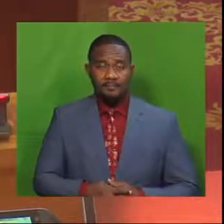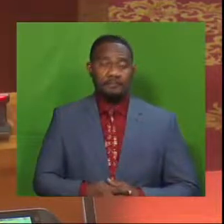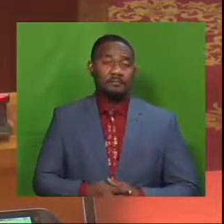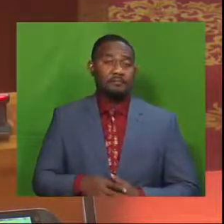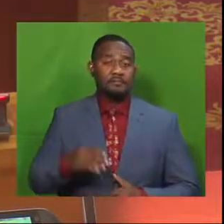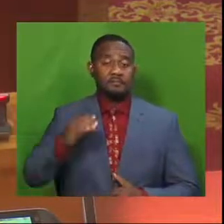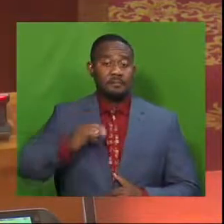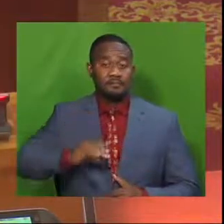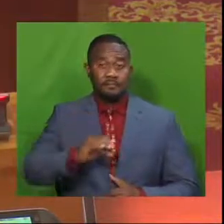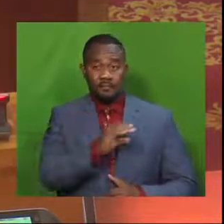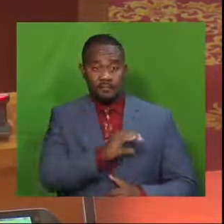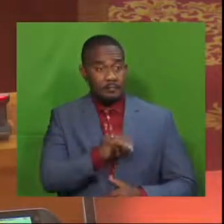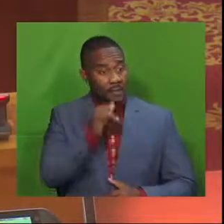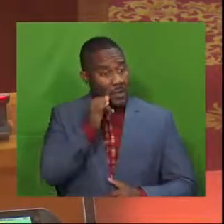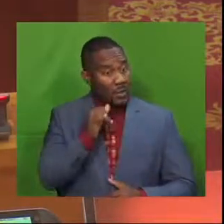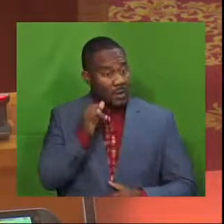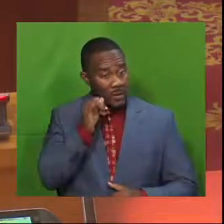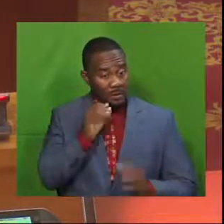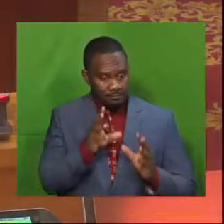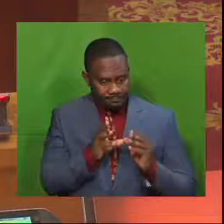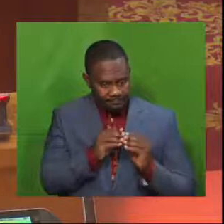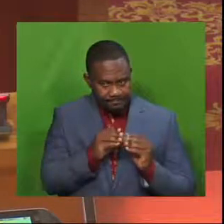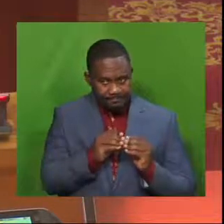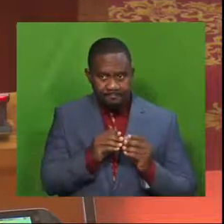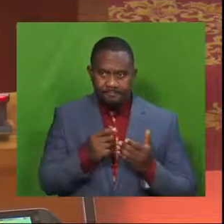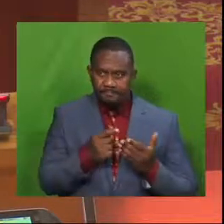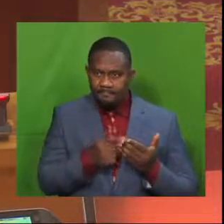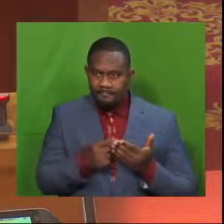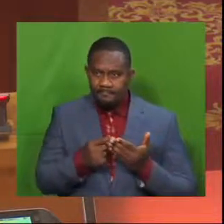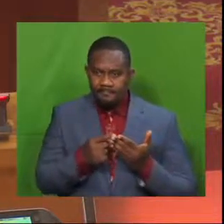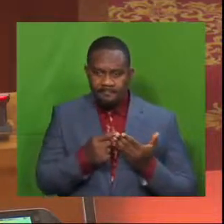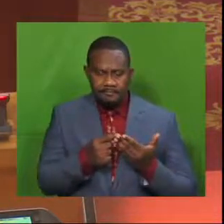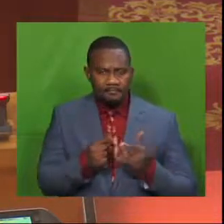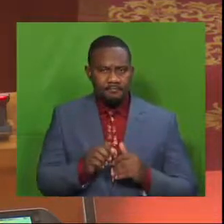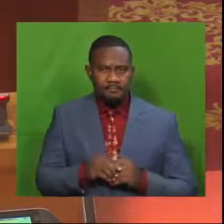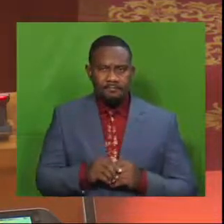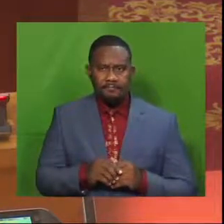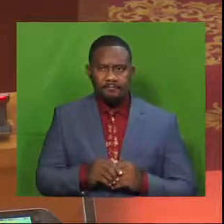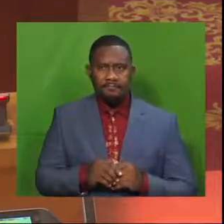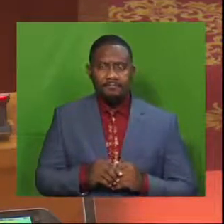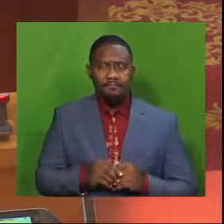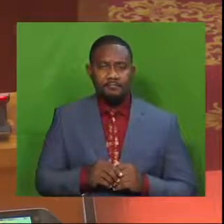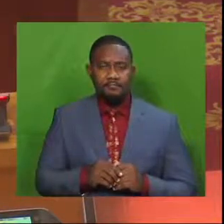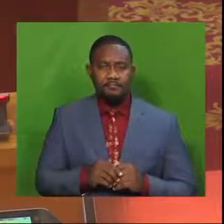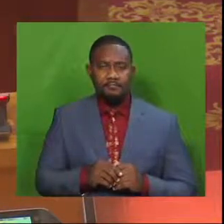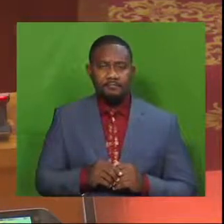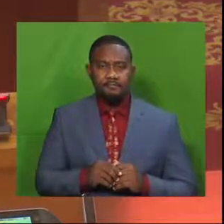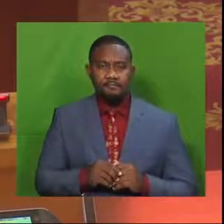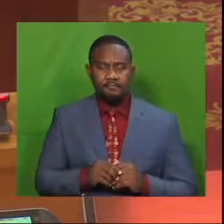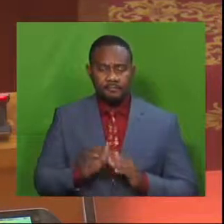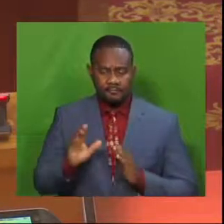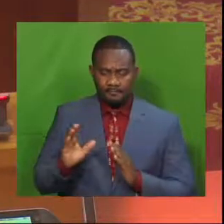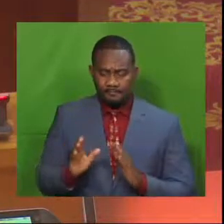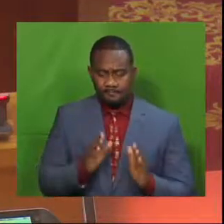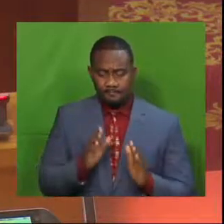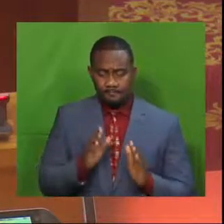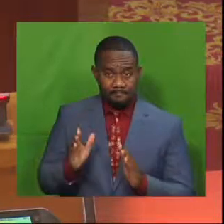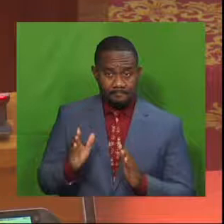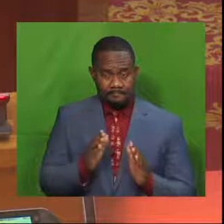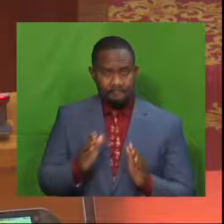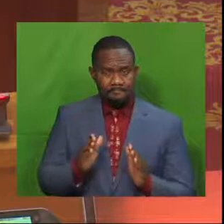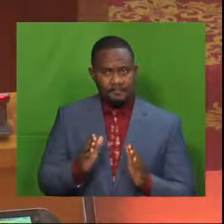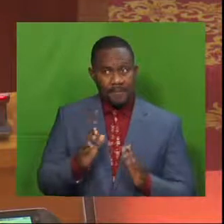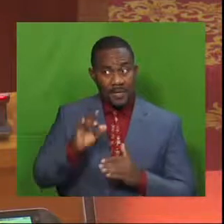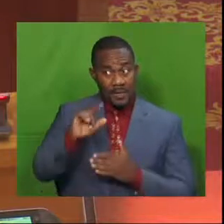met yesterday, Wednesday, 23rd day of June 2021, and arranged